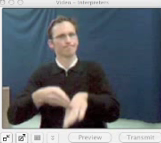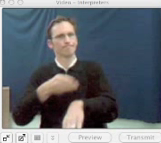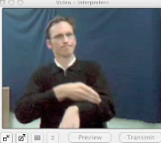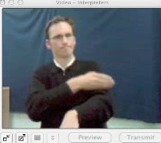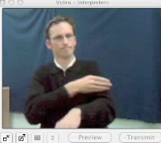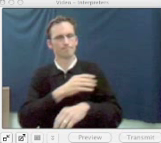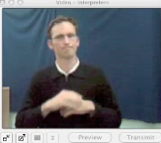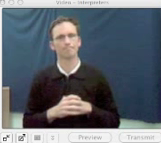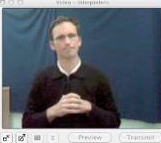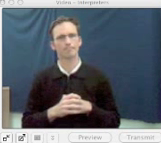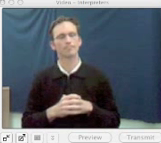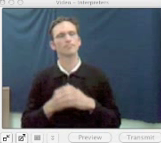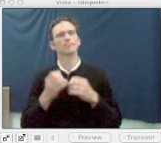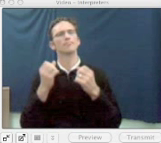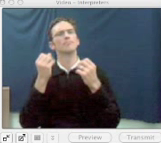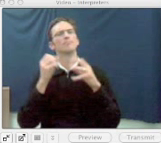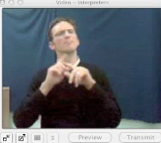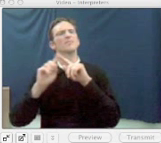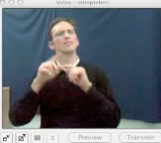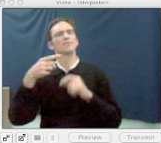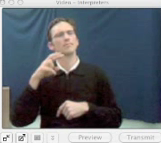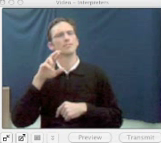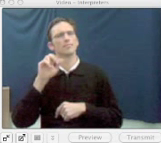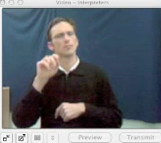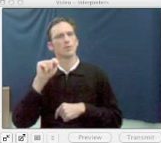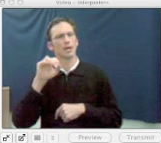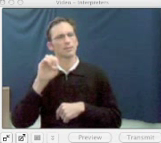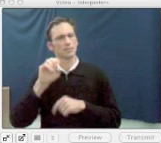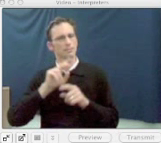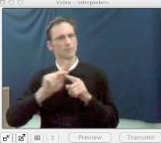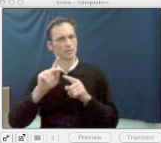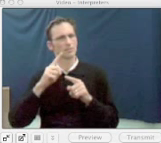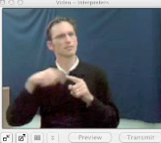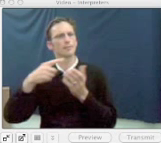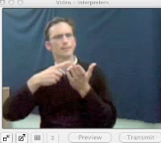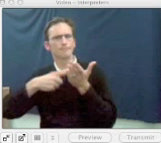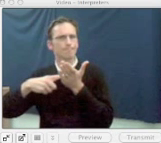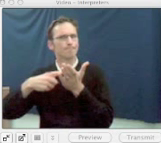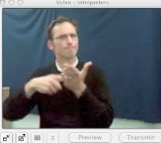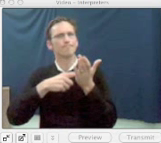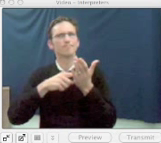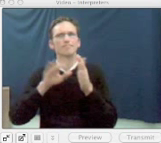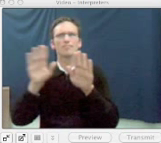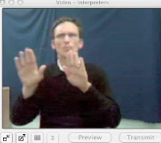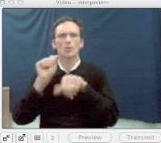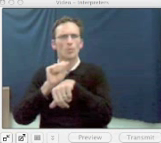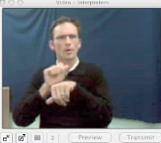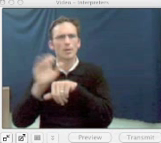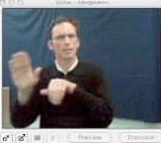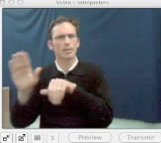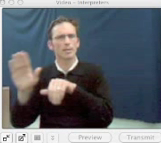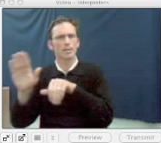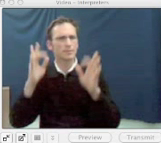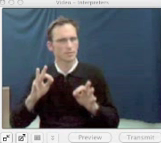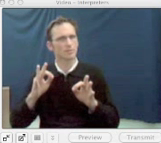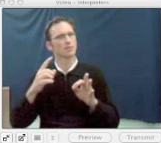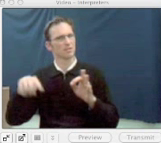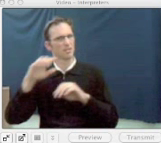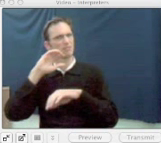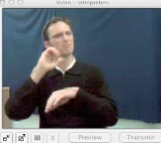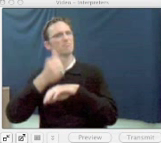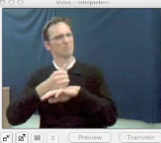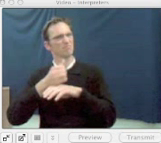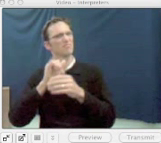Lots of practice professions talk about this idea of talking about your work and use and employ this